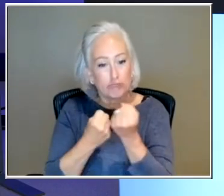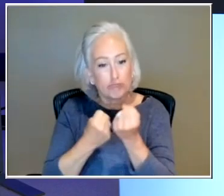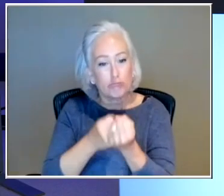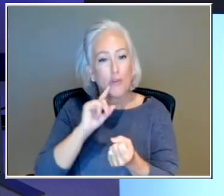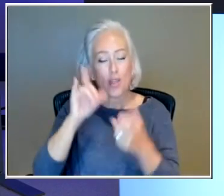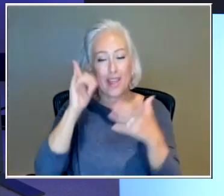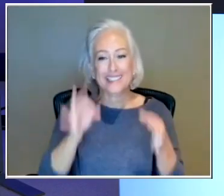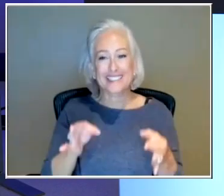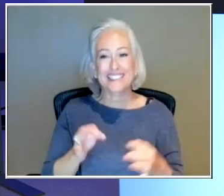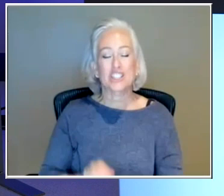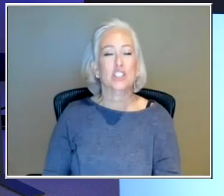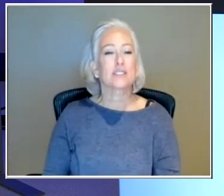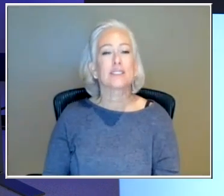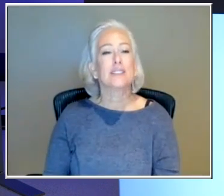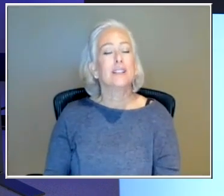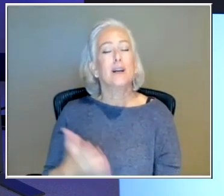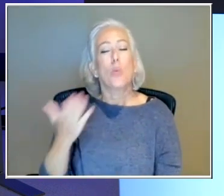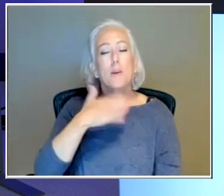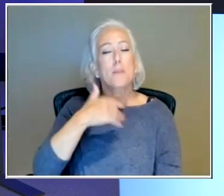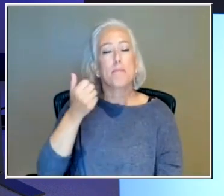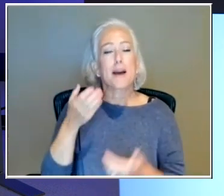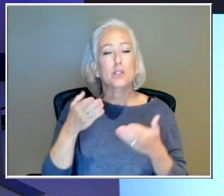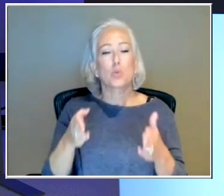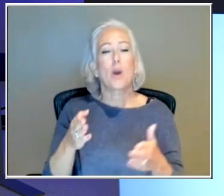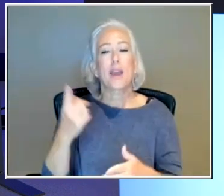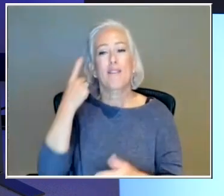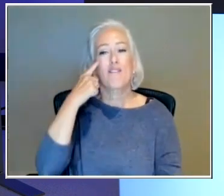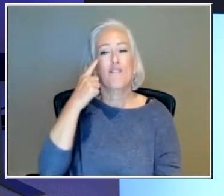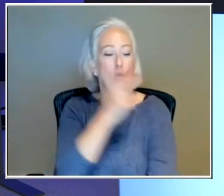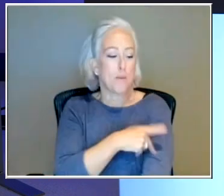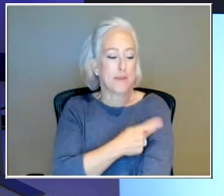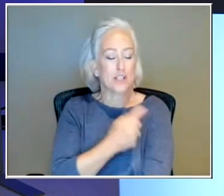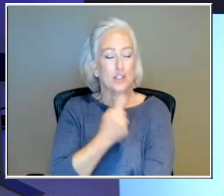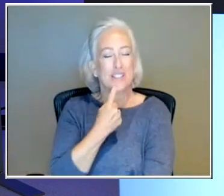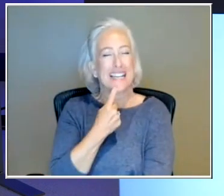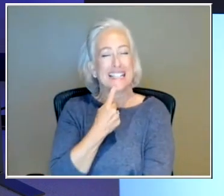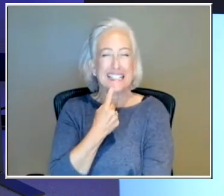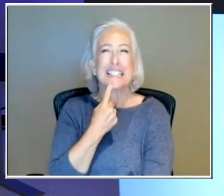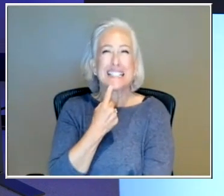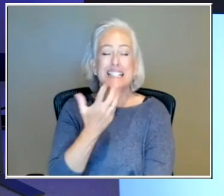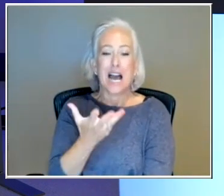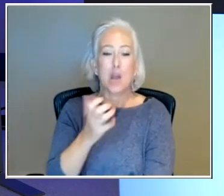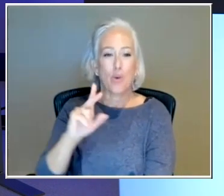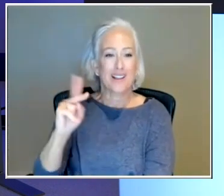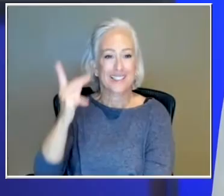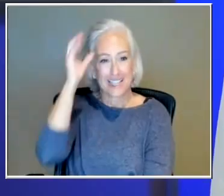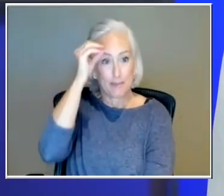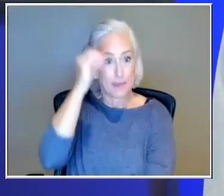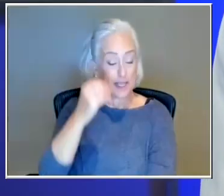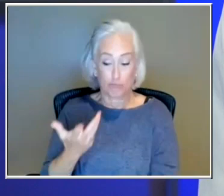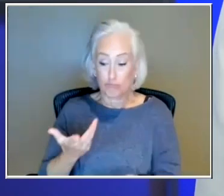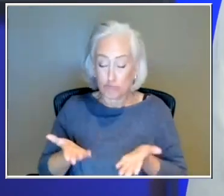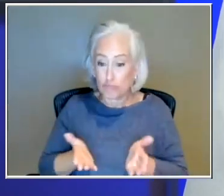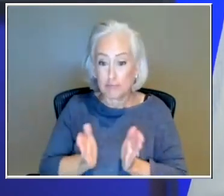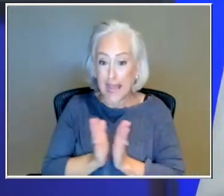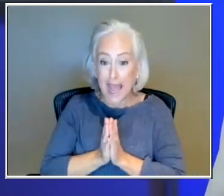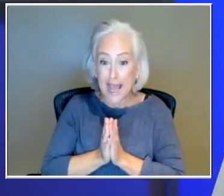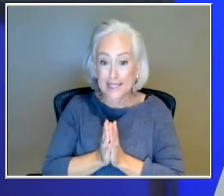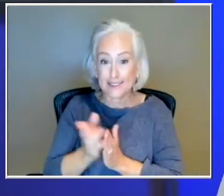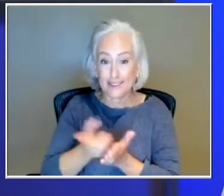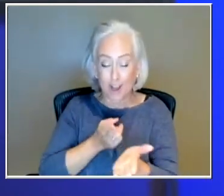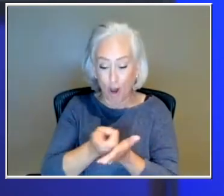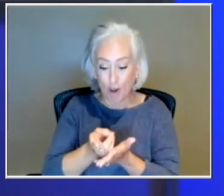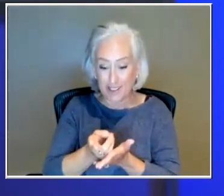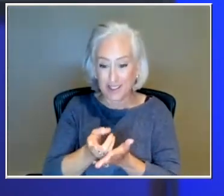Parker, what is the best way for a patient to tell you, hey, I'm going to get a second opinion? Just ask. I mean, honestly, from a personal